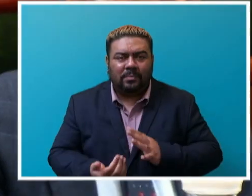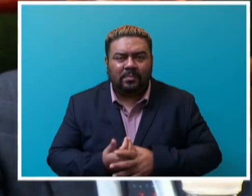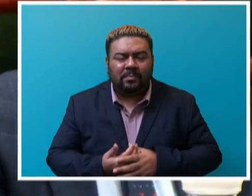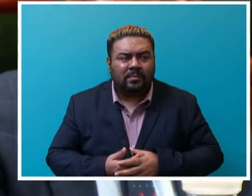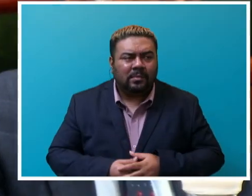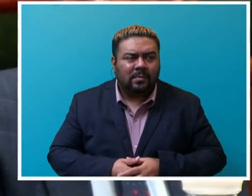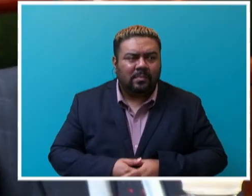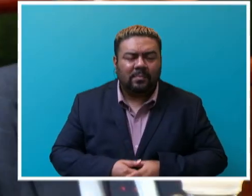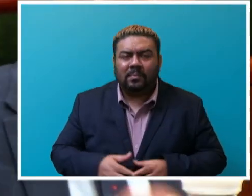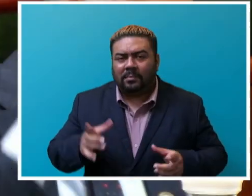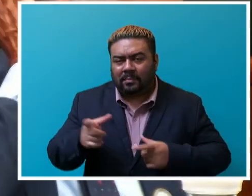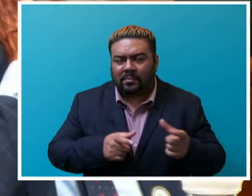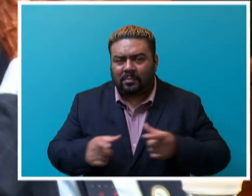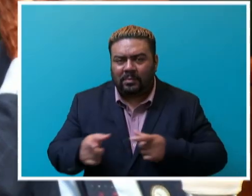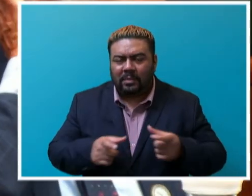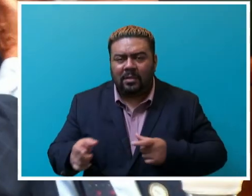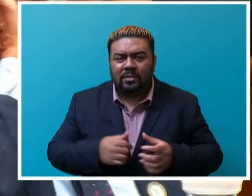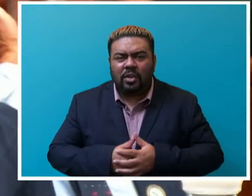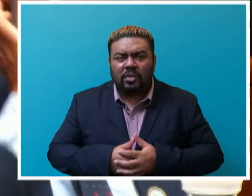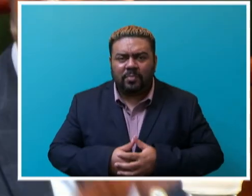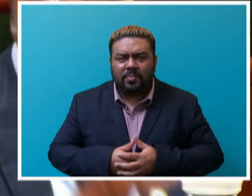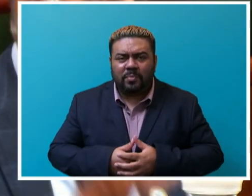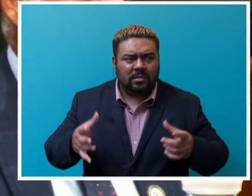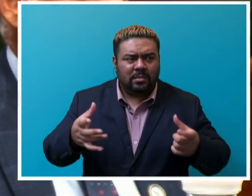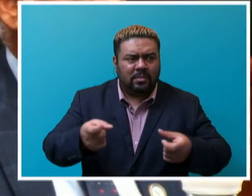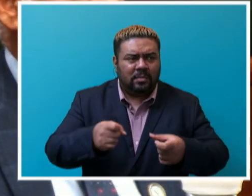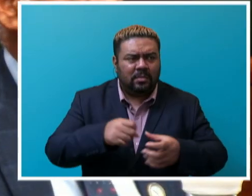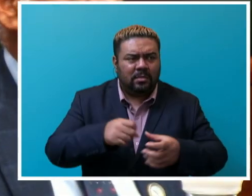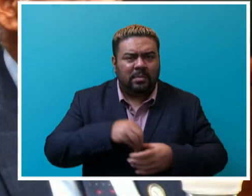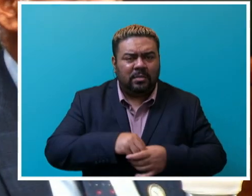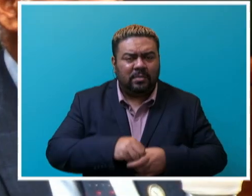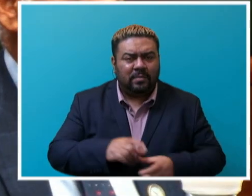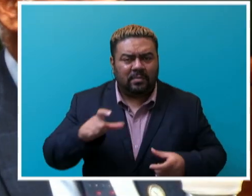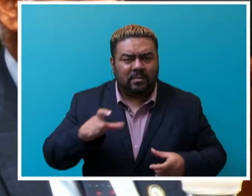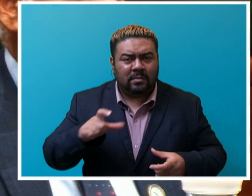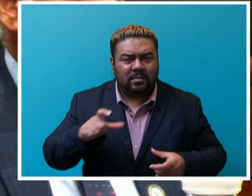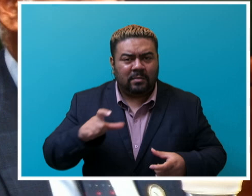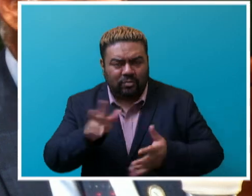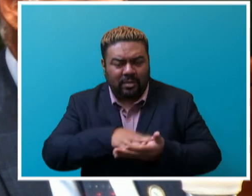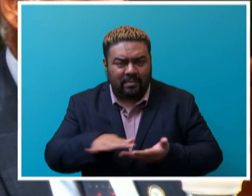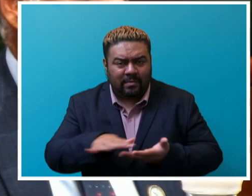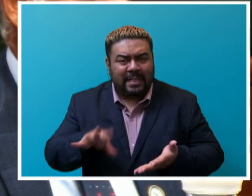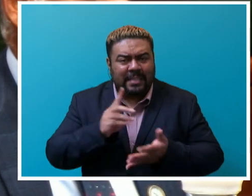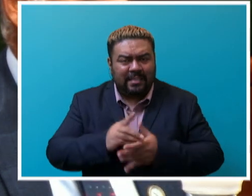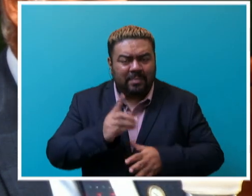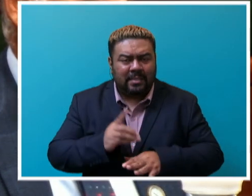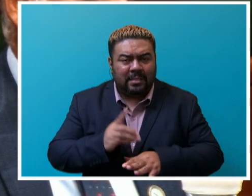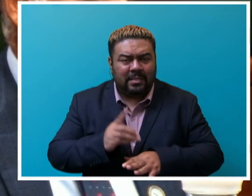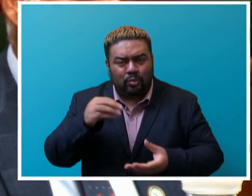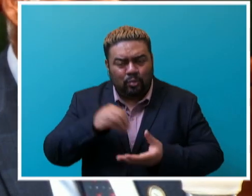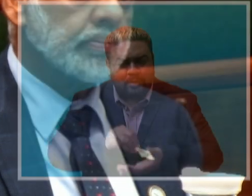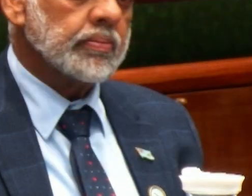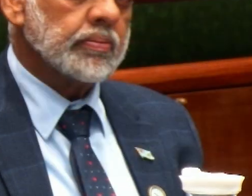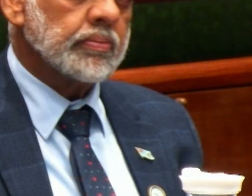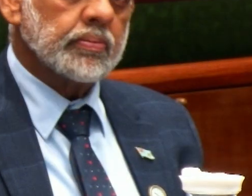earlier, and coordination across government ministries, the Ministry of Civil Service has drafted a disability inclusion policy to guide